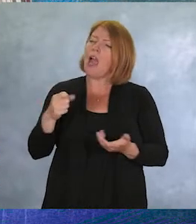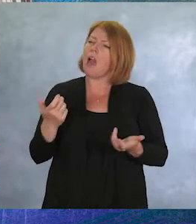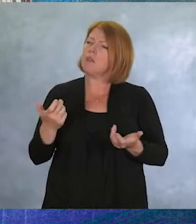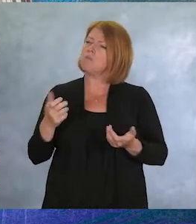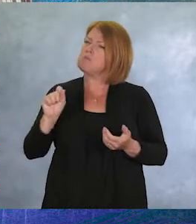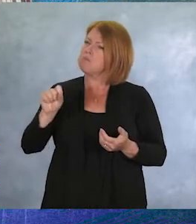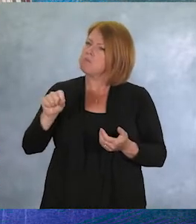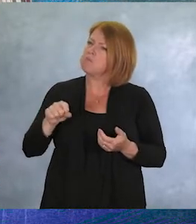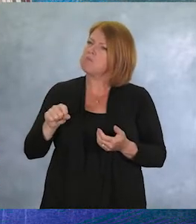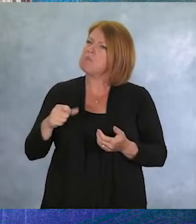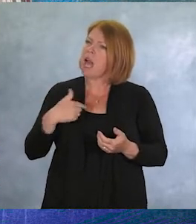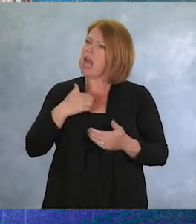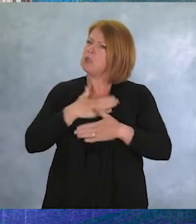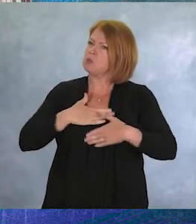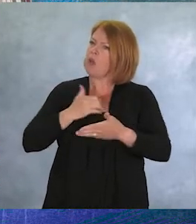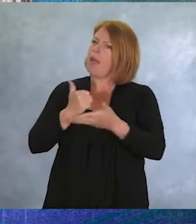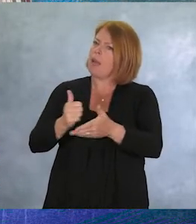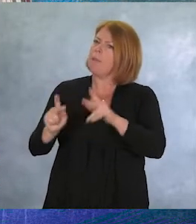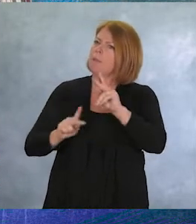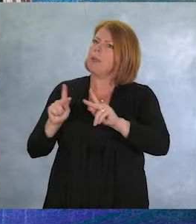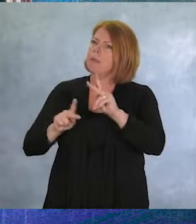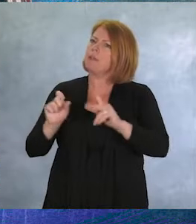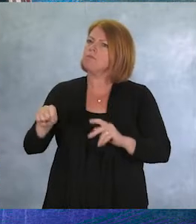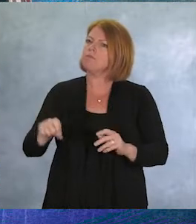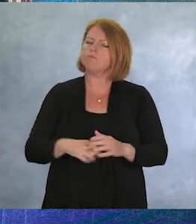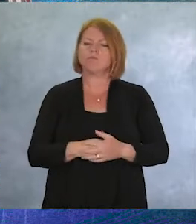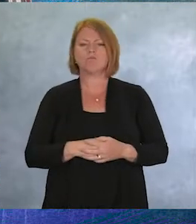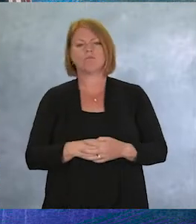Yeah, I think I can say that. Helping out people.